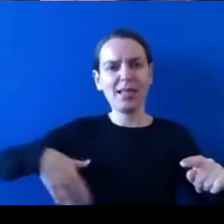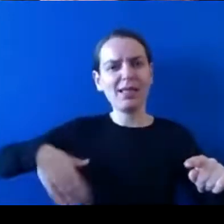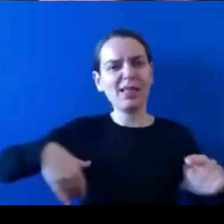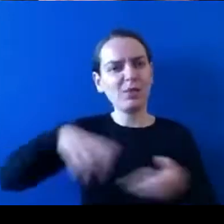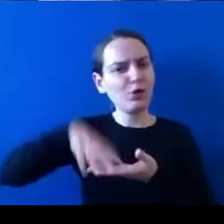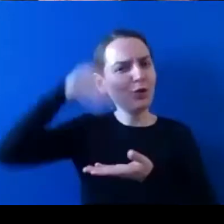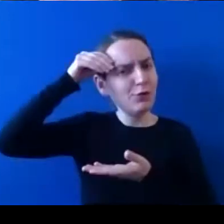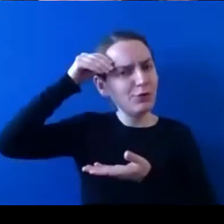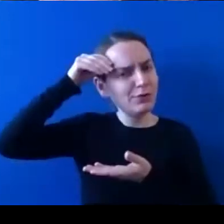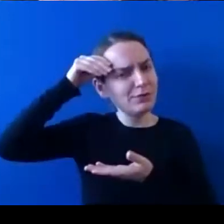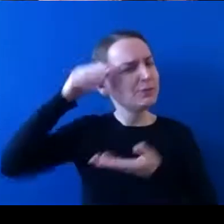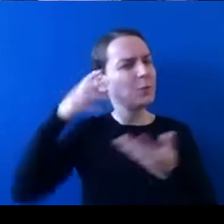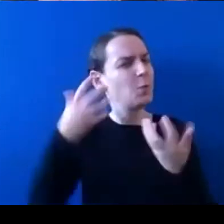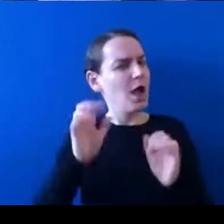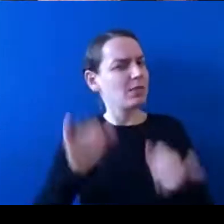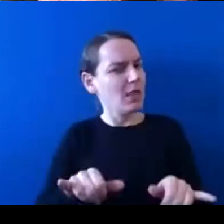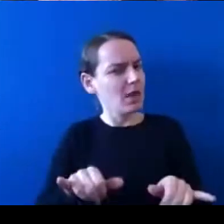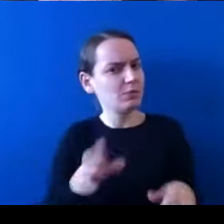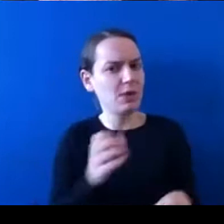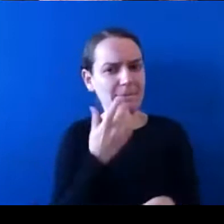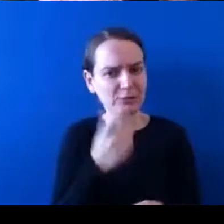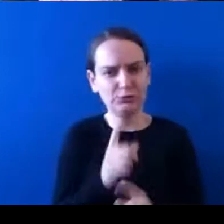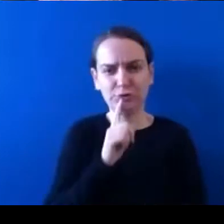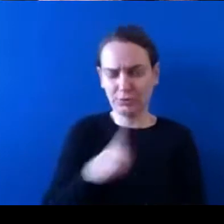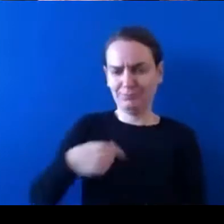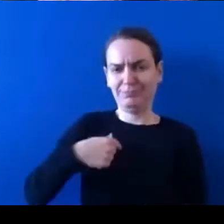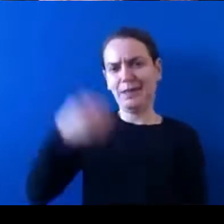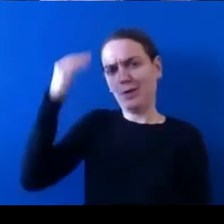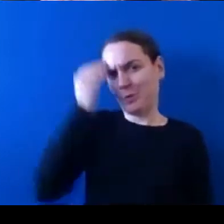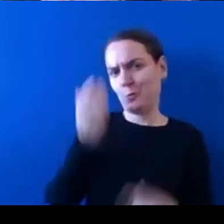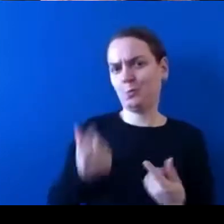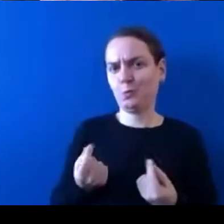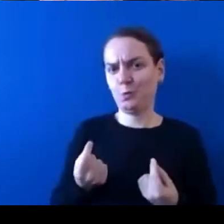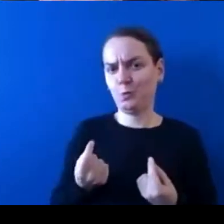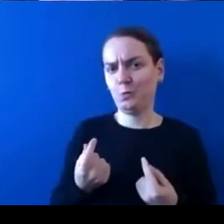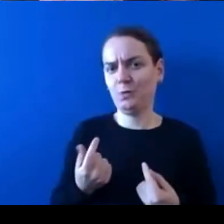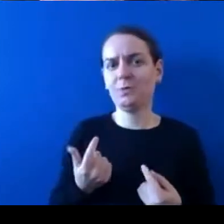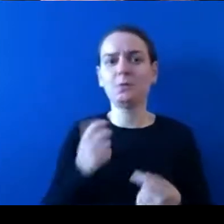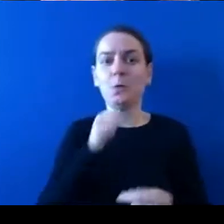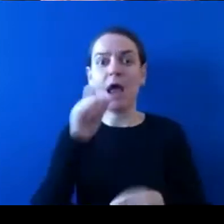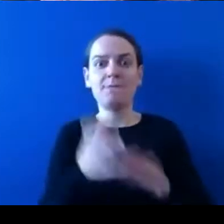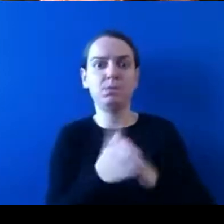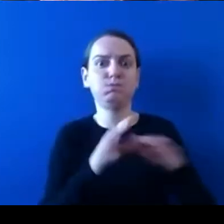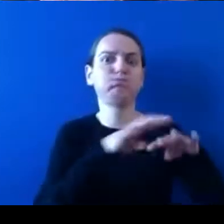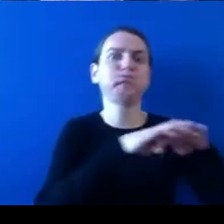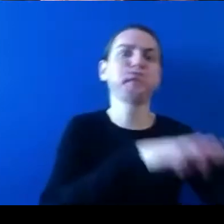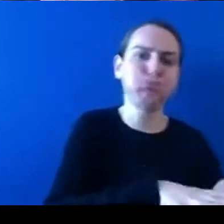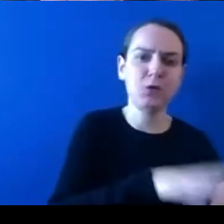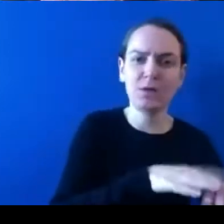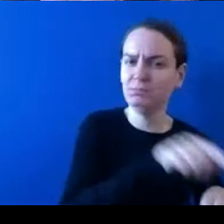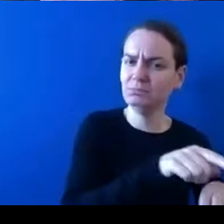learn while you're in high school, even if you don't use it. And what are your crossing streets